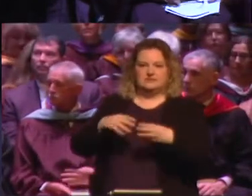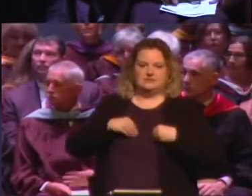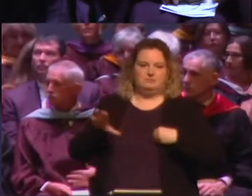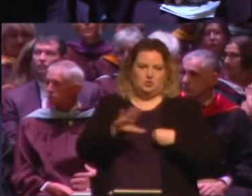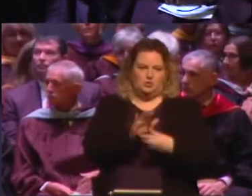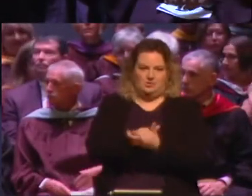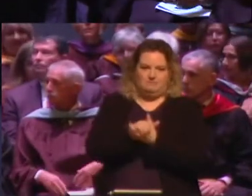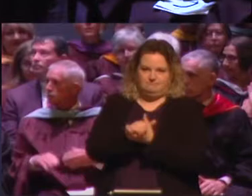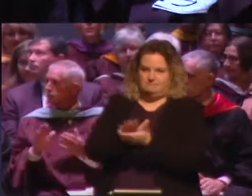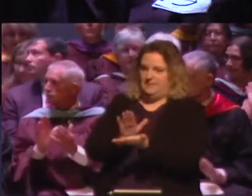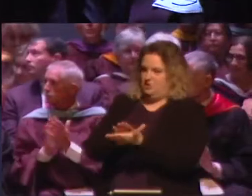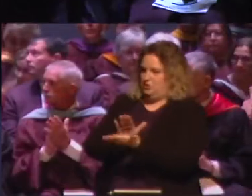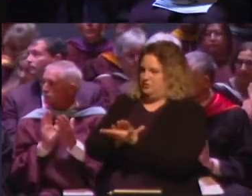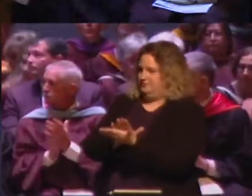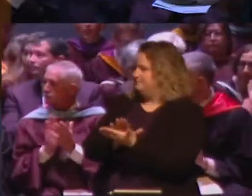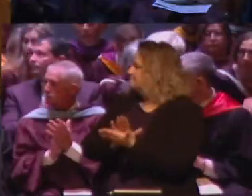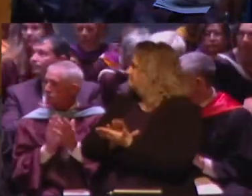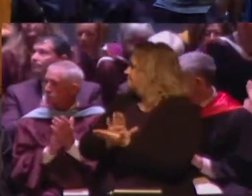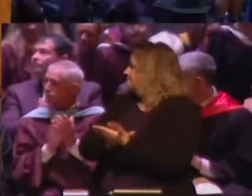applause.